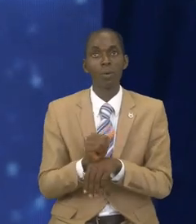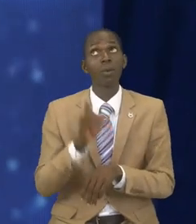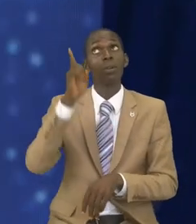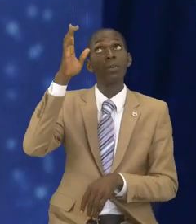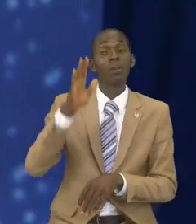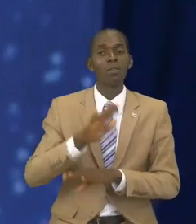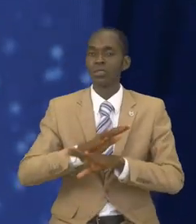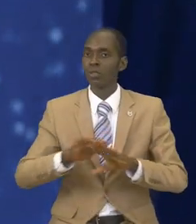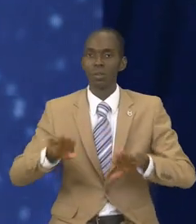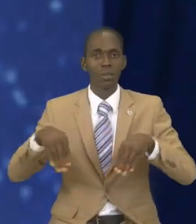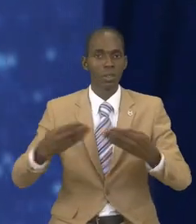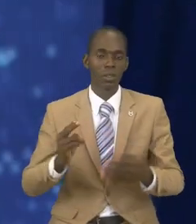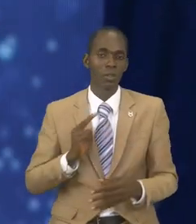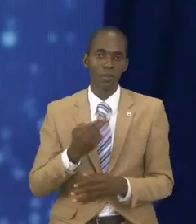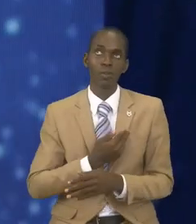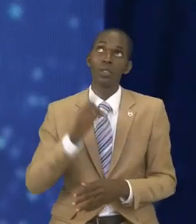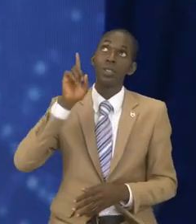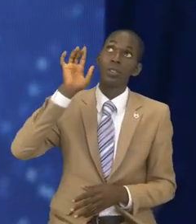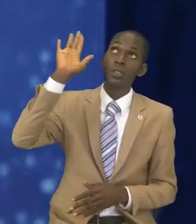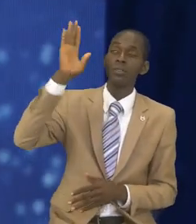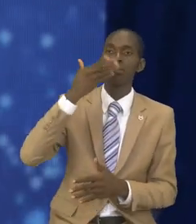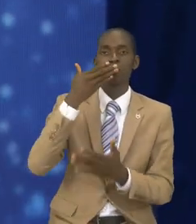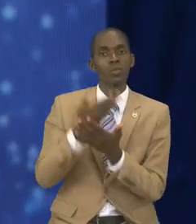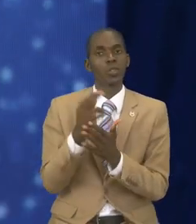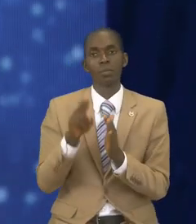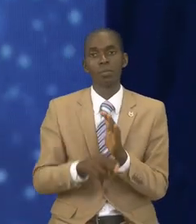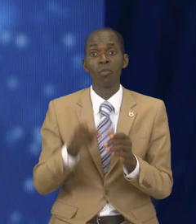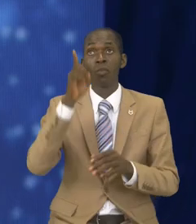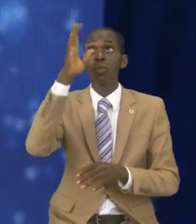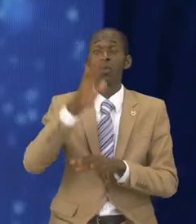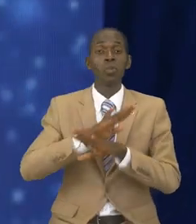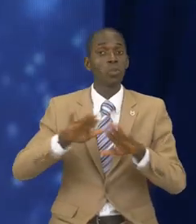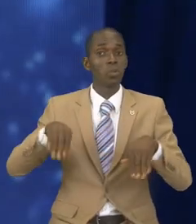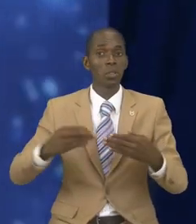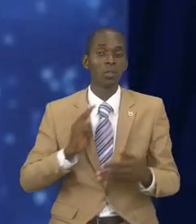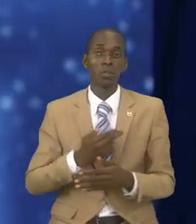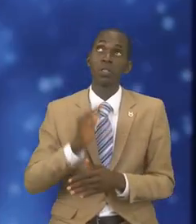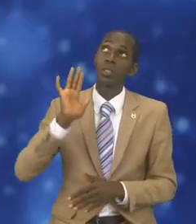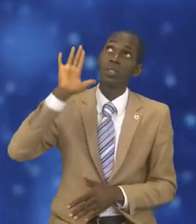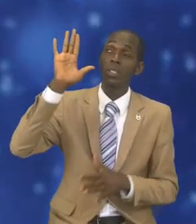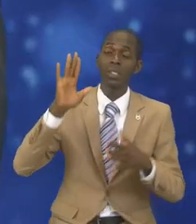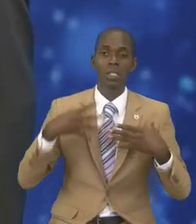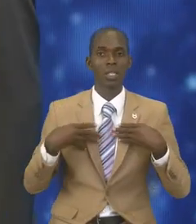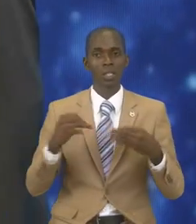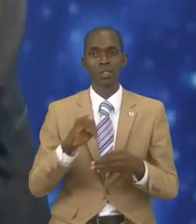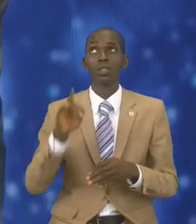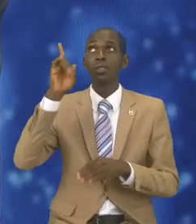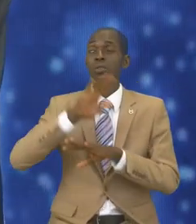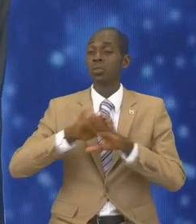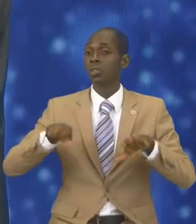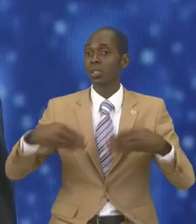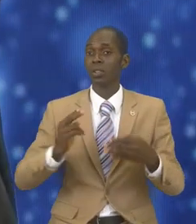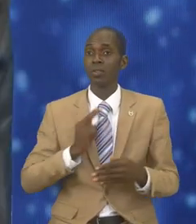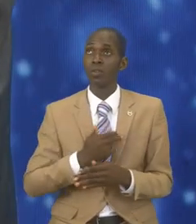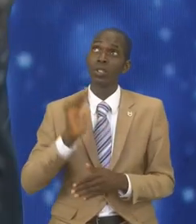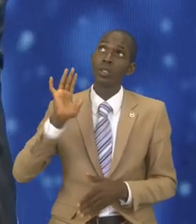give us his goodness. God does not give us his healing. He doesn't give us the strength so we can